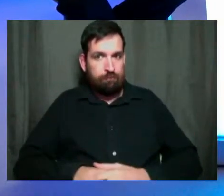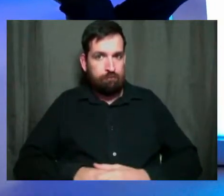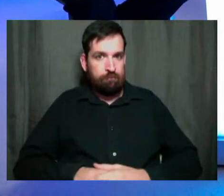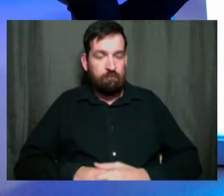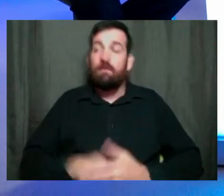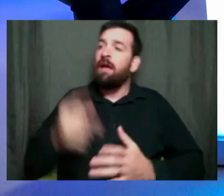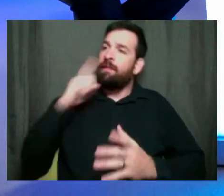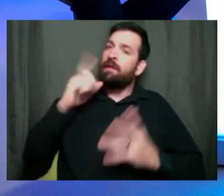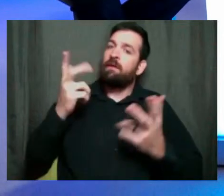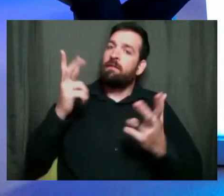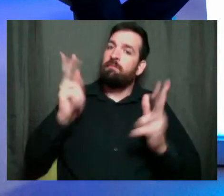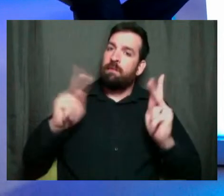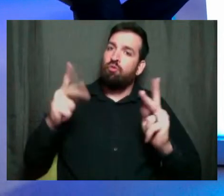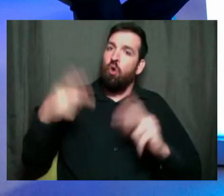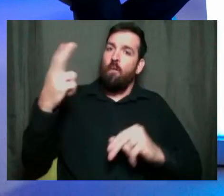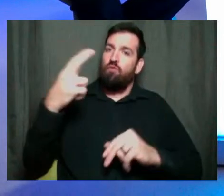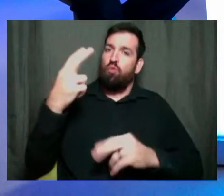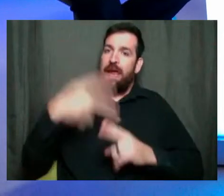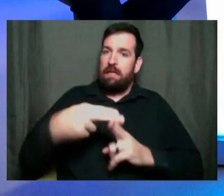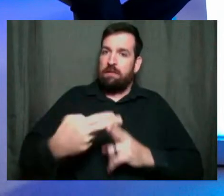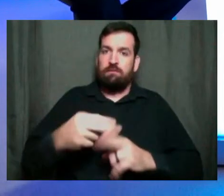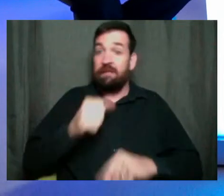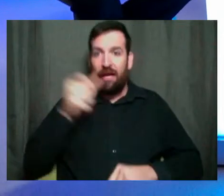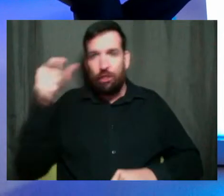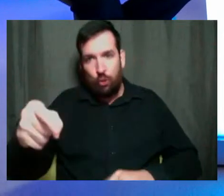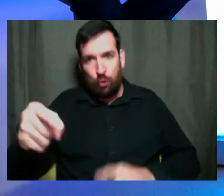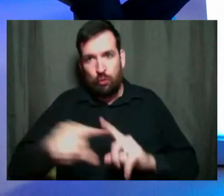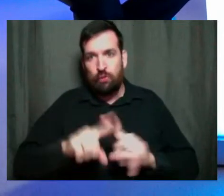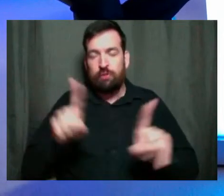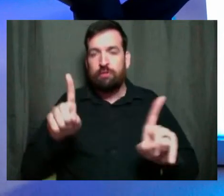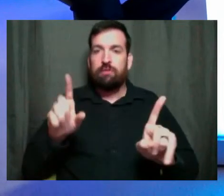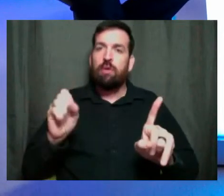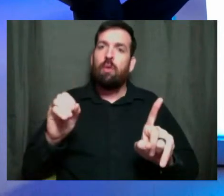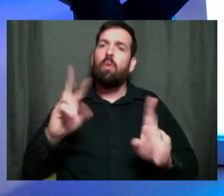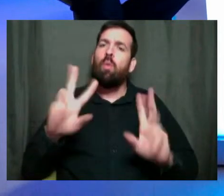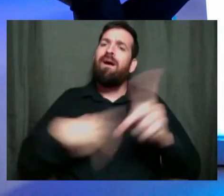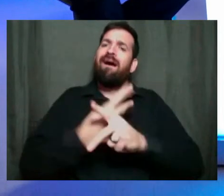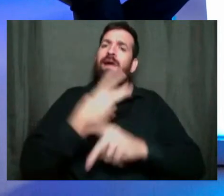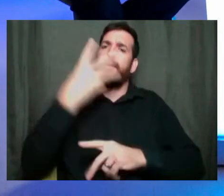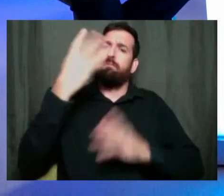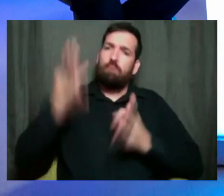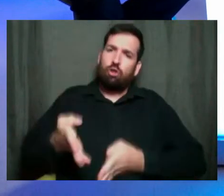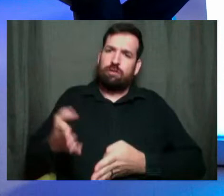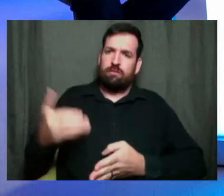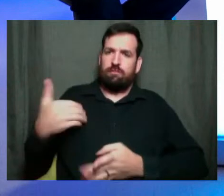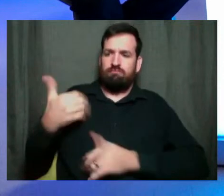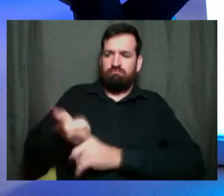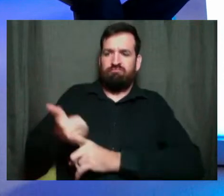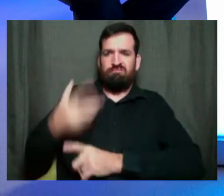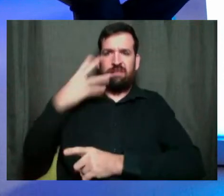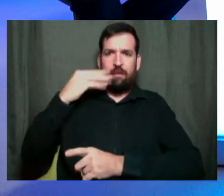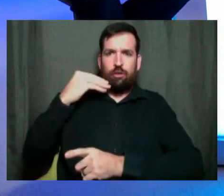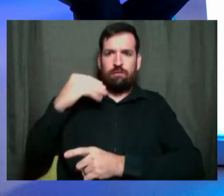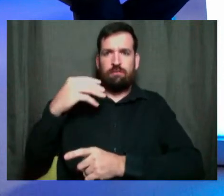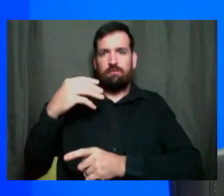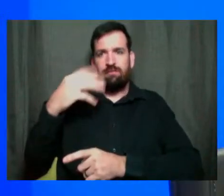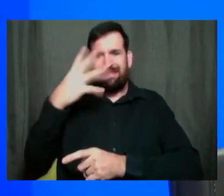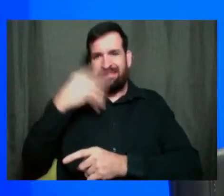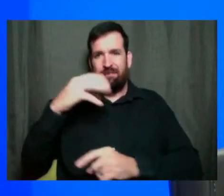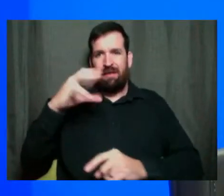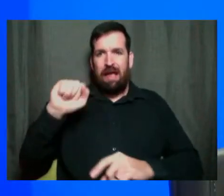overweight. That would definitely not be you. So tell us, what kind of person has sleep apnea? How many people have